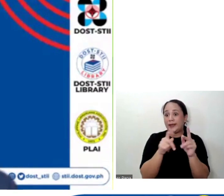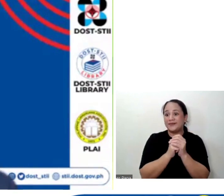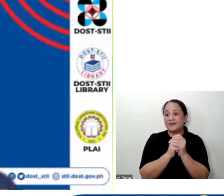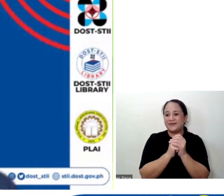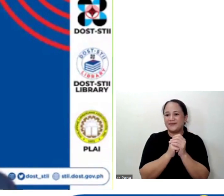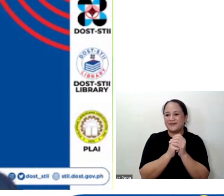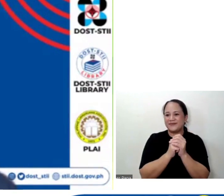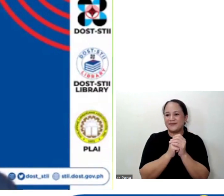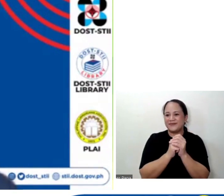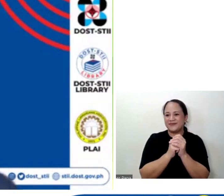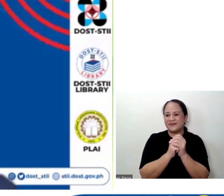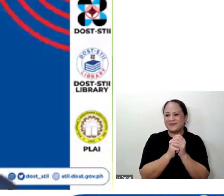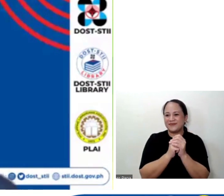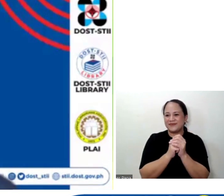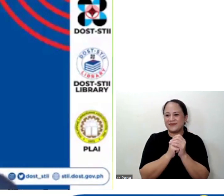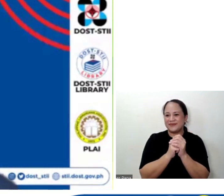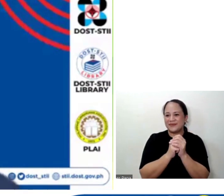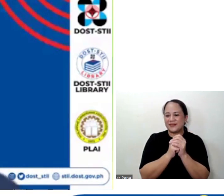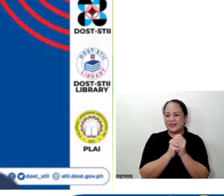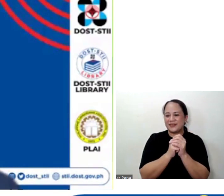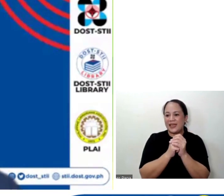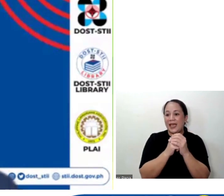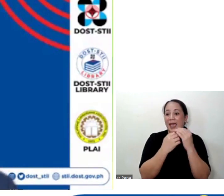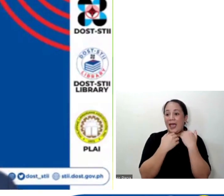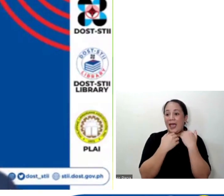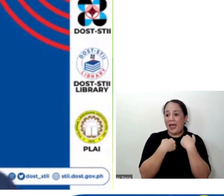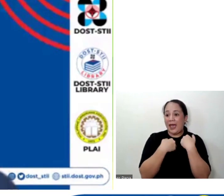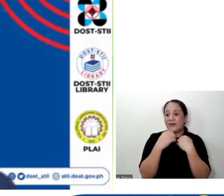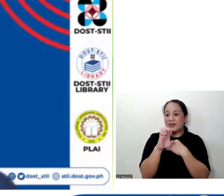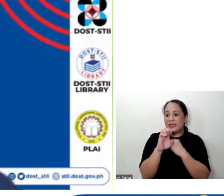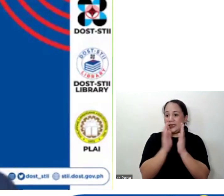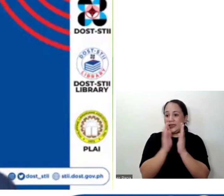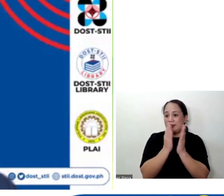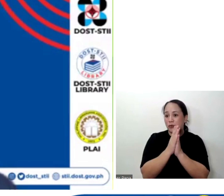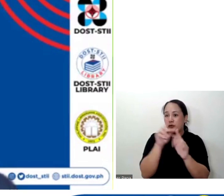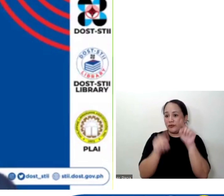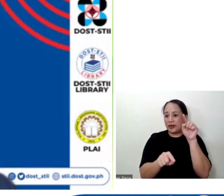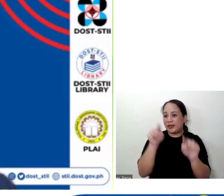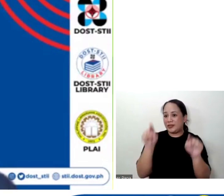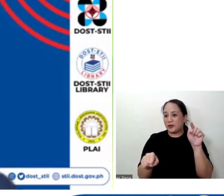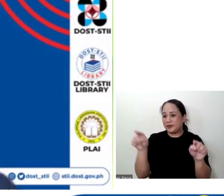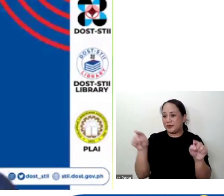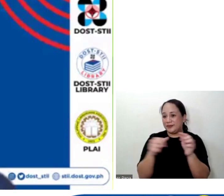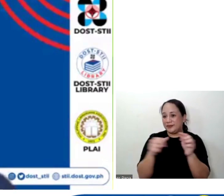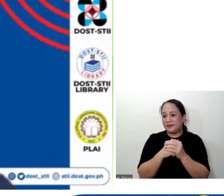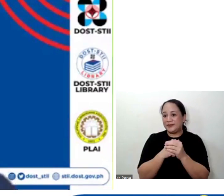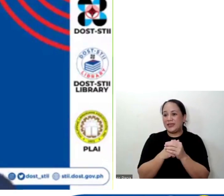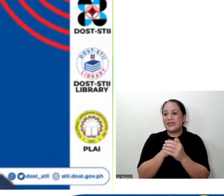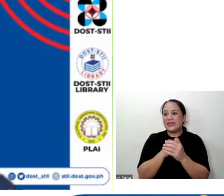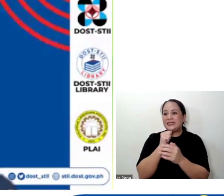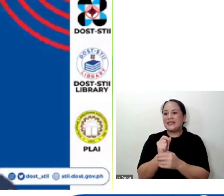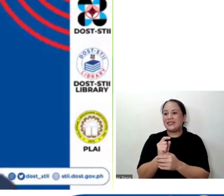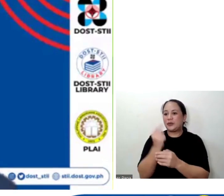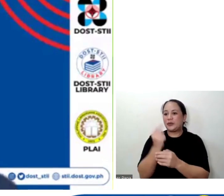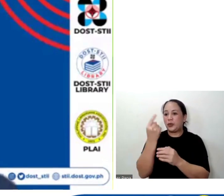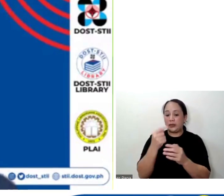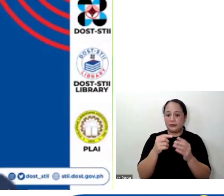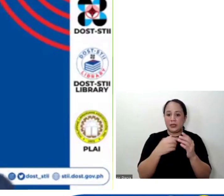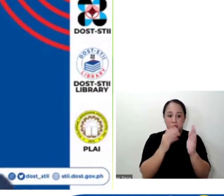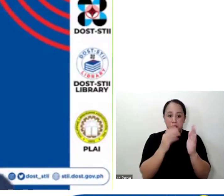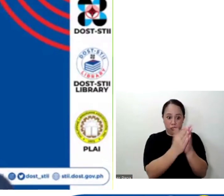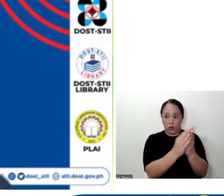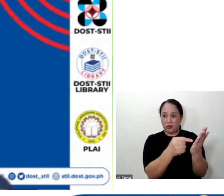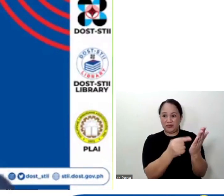May mga e-book variations na. Okay. So hindi lang yung physical books,